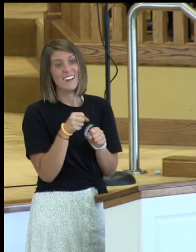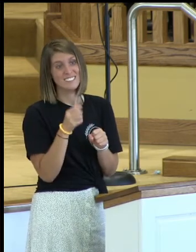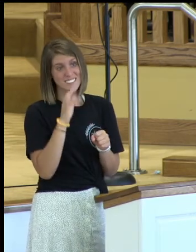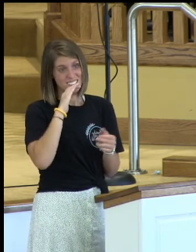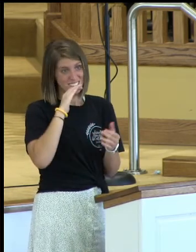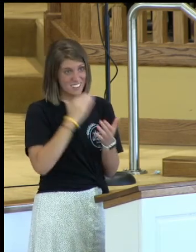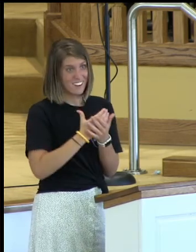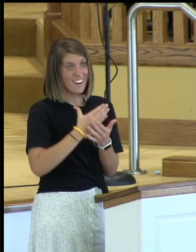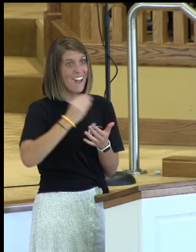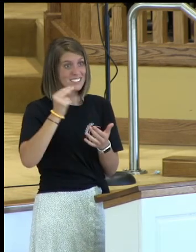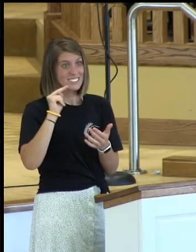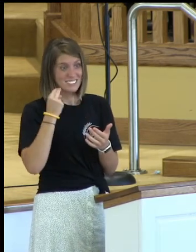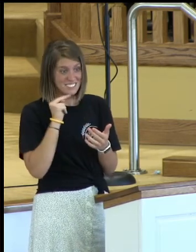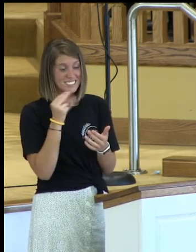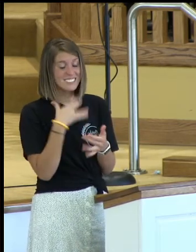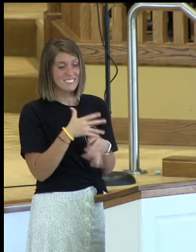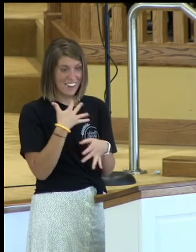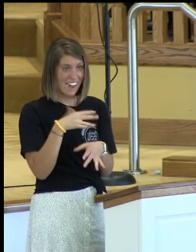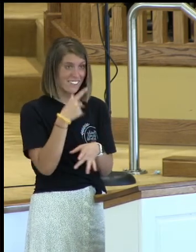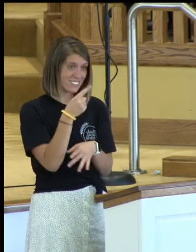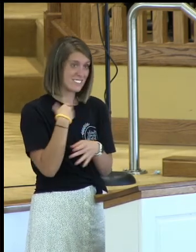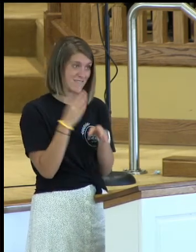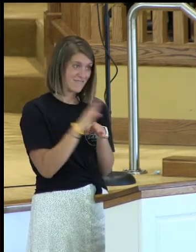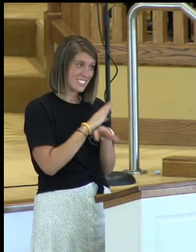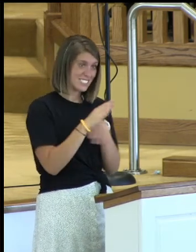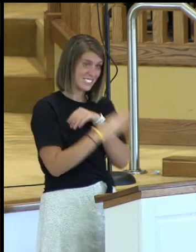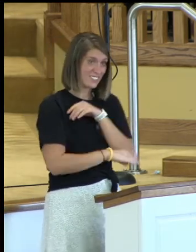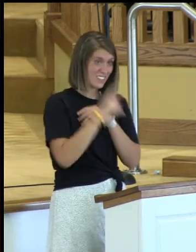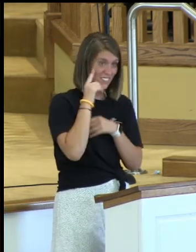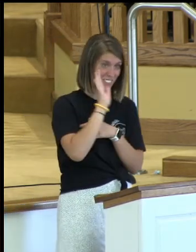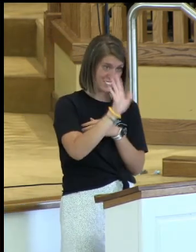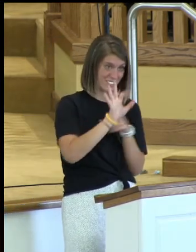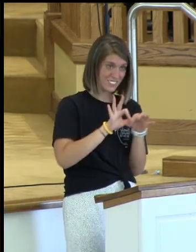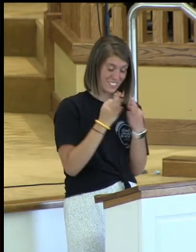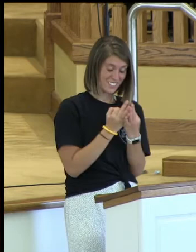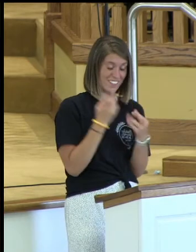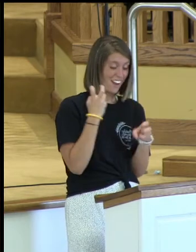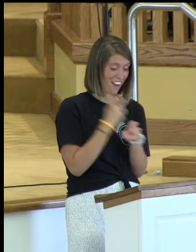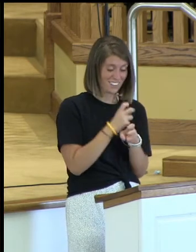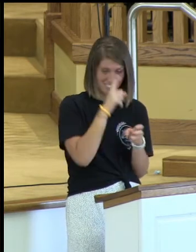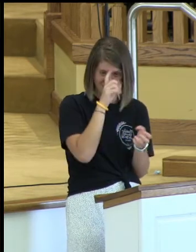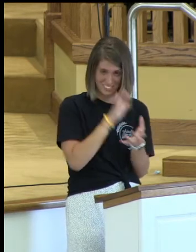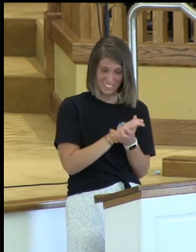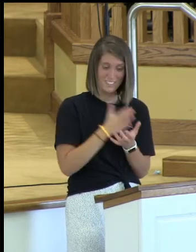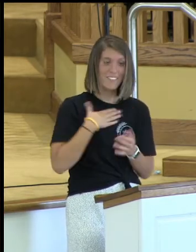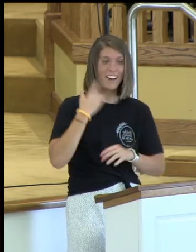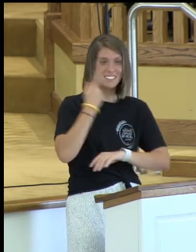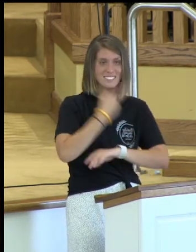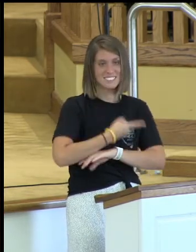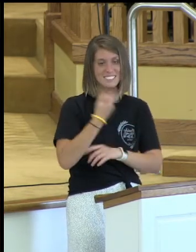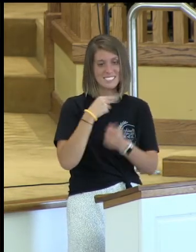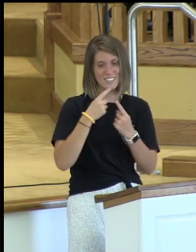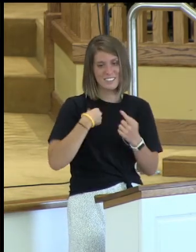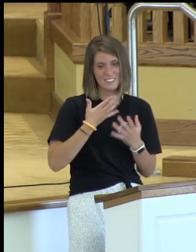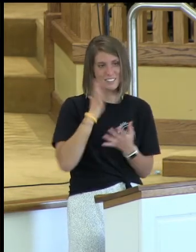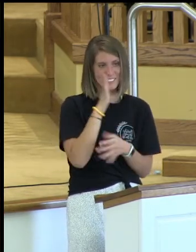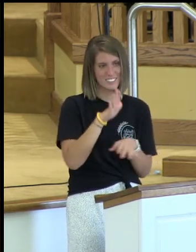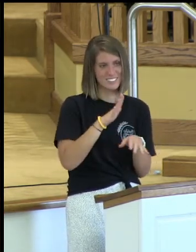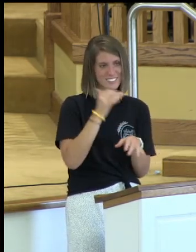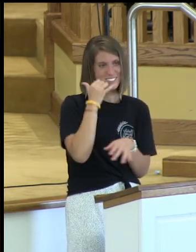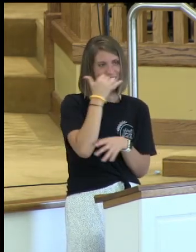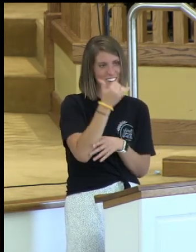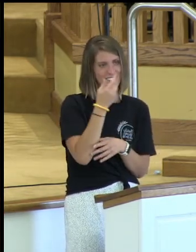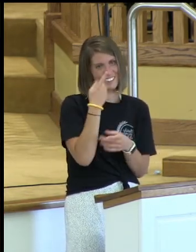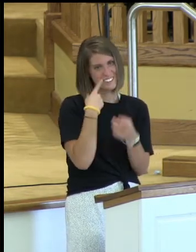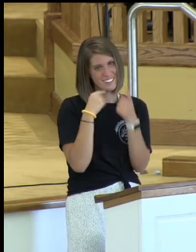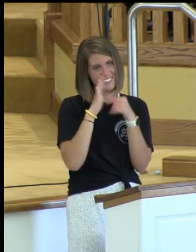daughter and a niece. And wow, y'all got a busy fall for your family. But that's hard to believe. My day's coming. I may have to call you and cry on your shoulder when